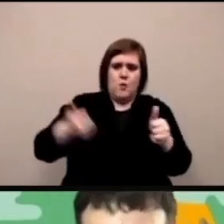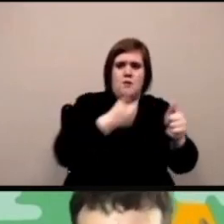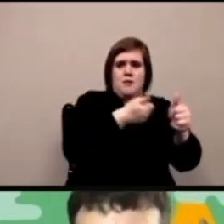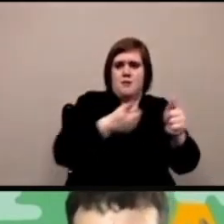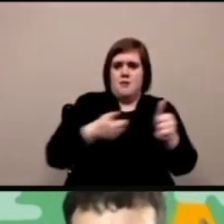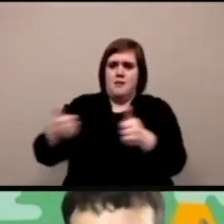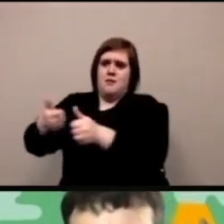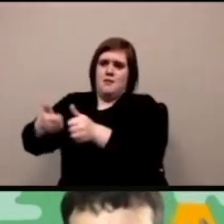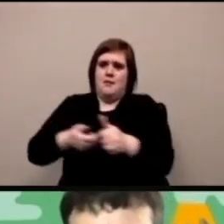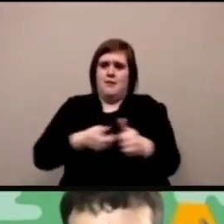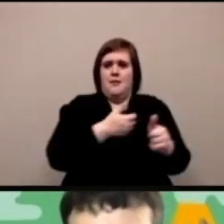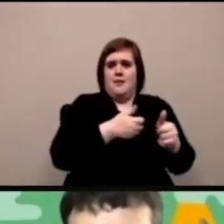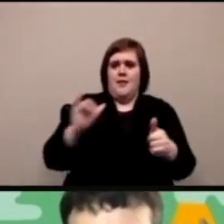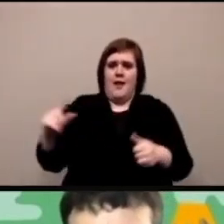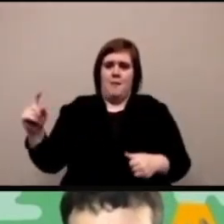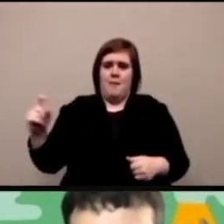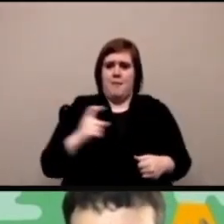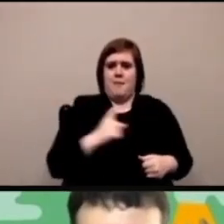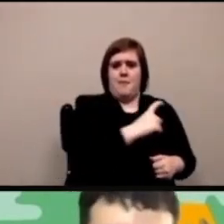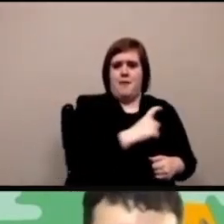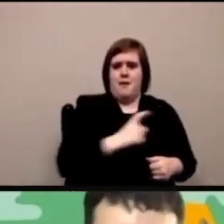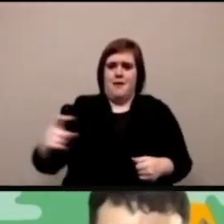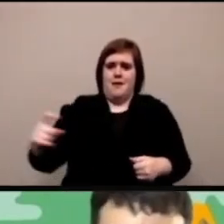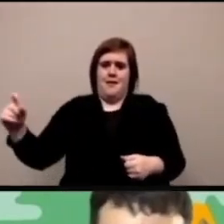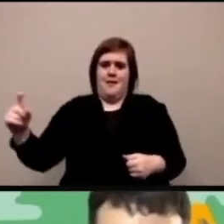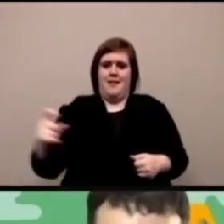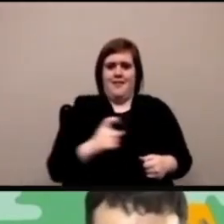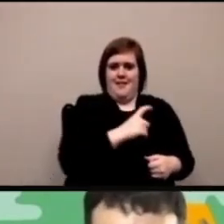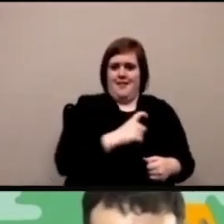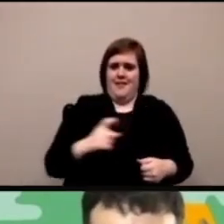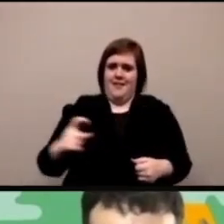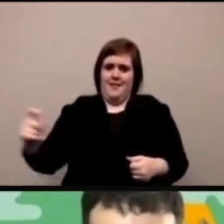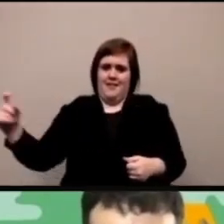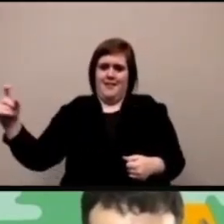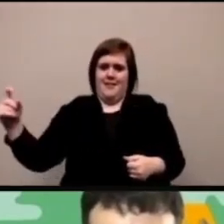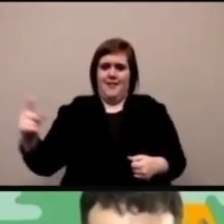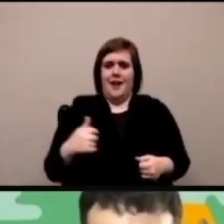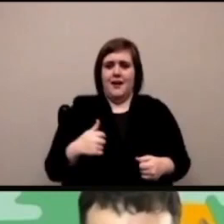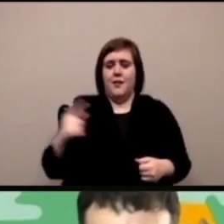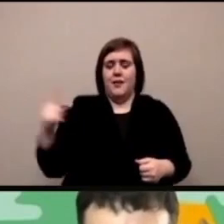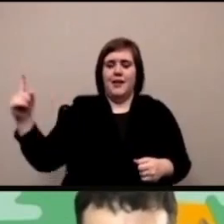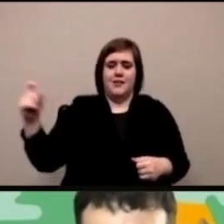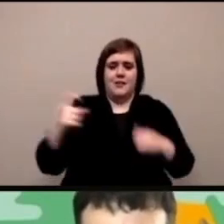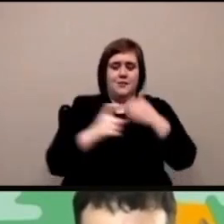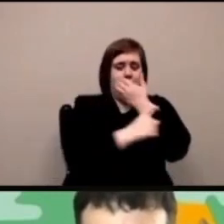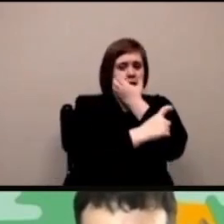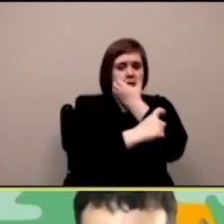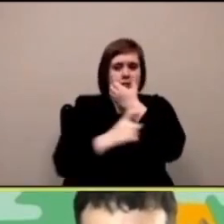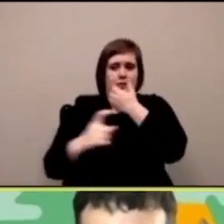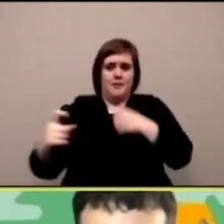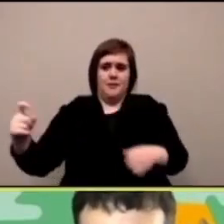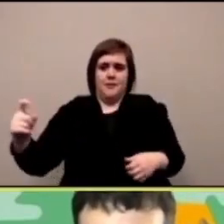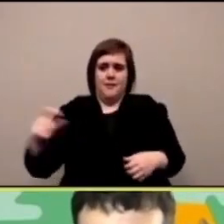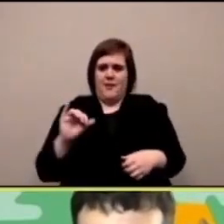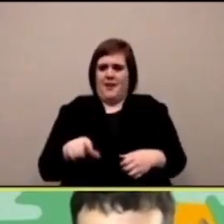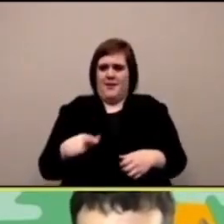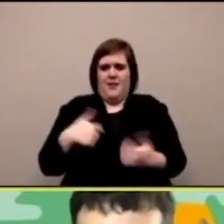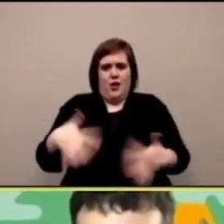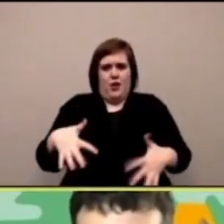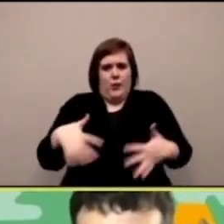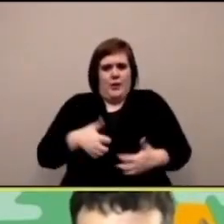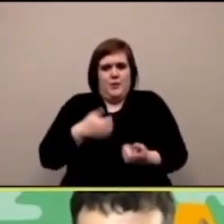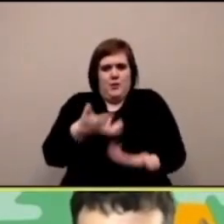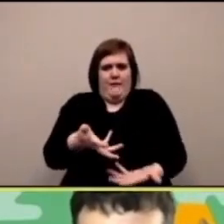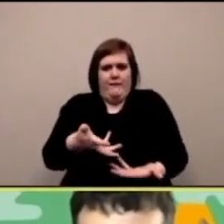him point down too at some point, but right now I'm just sort of failing to kill this knight. No. It's very expressive.